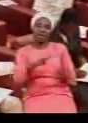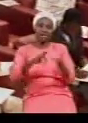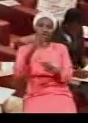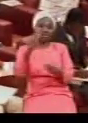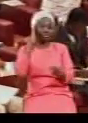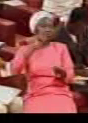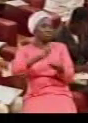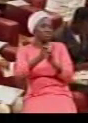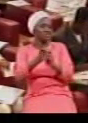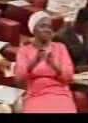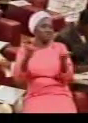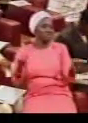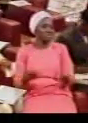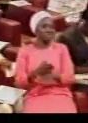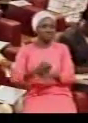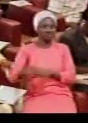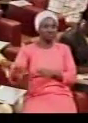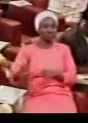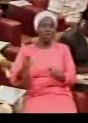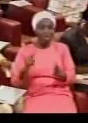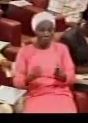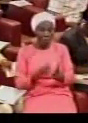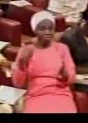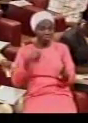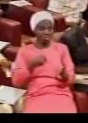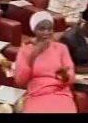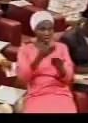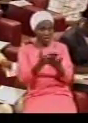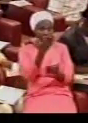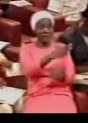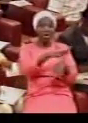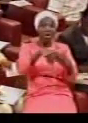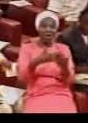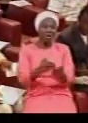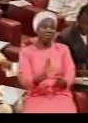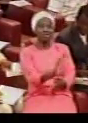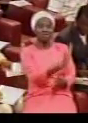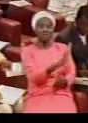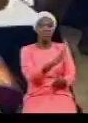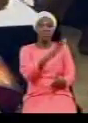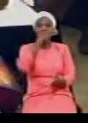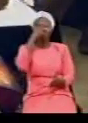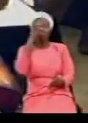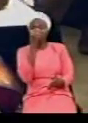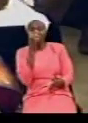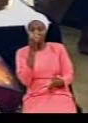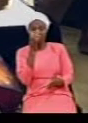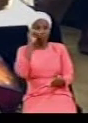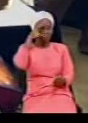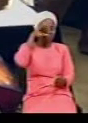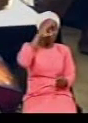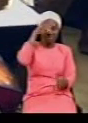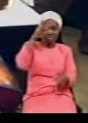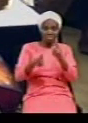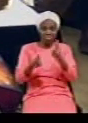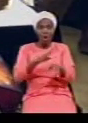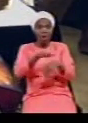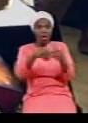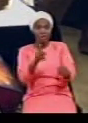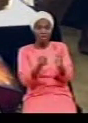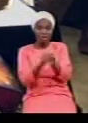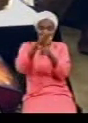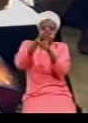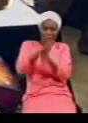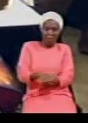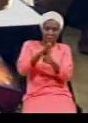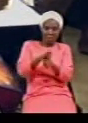Once we come, all those occultic people, all the people that are troubling the people, oppressing the people, will tell